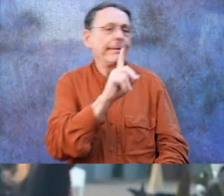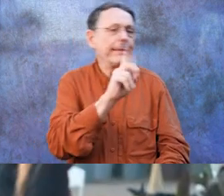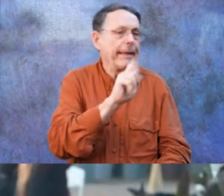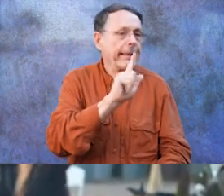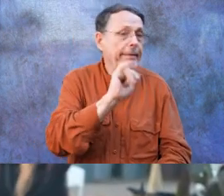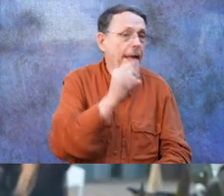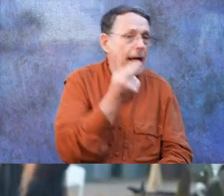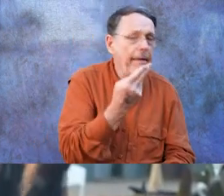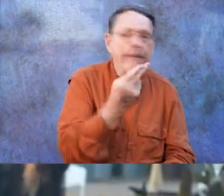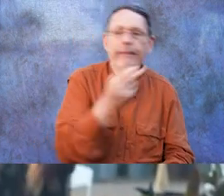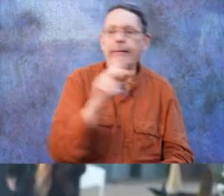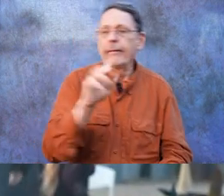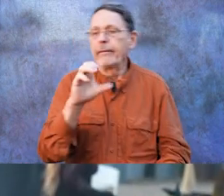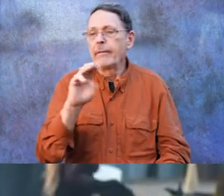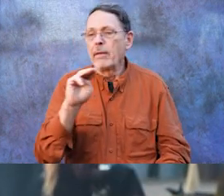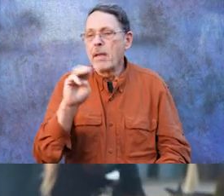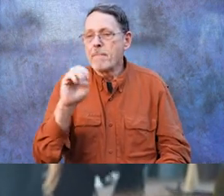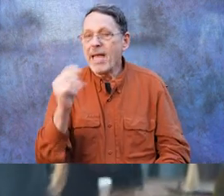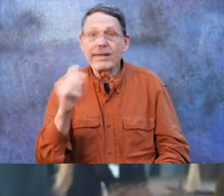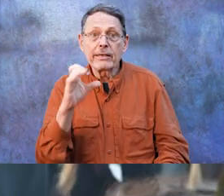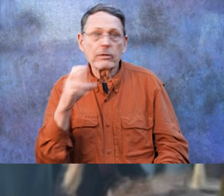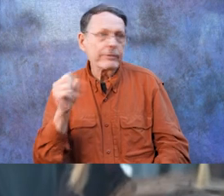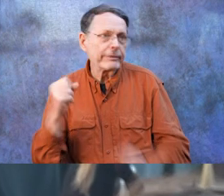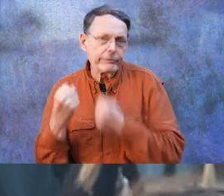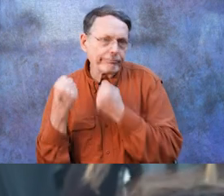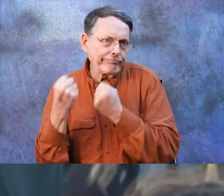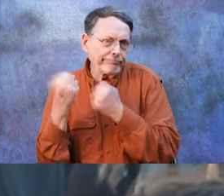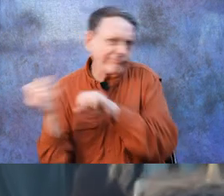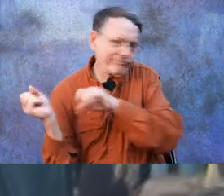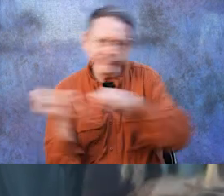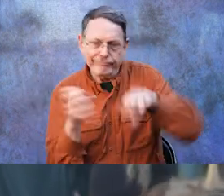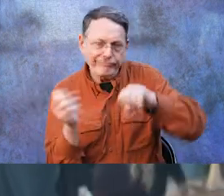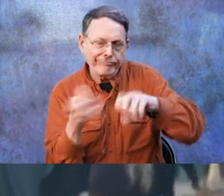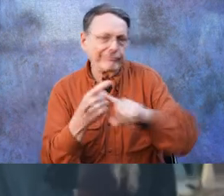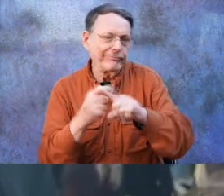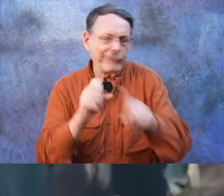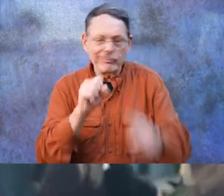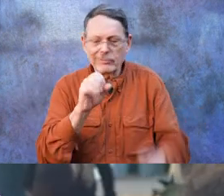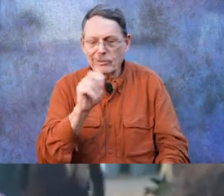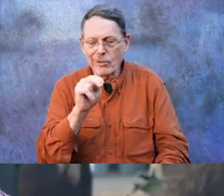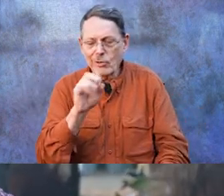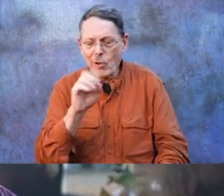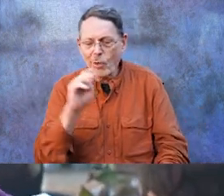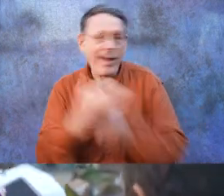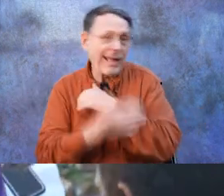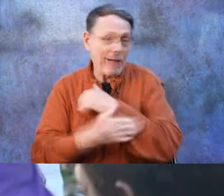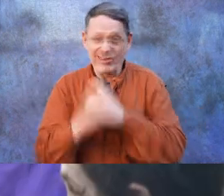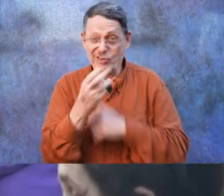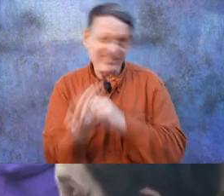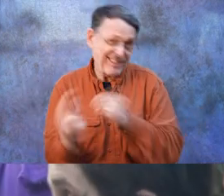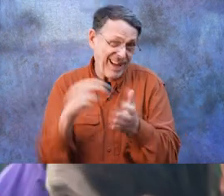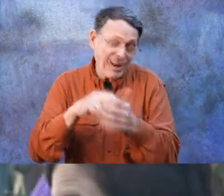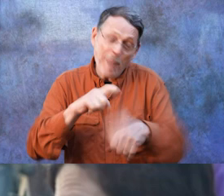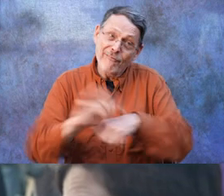And Delilah, Megan, Chris, who brought masses of stuff down from Sonoma County. Chris, who got up at